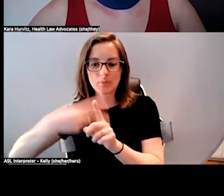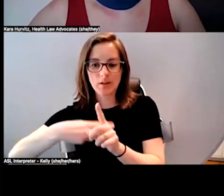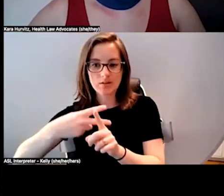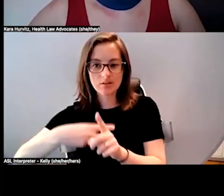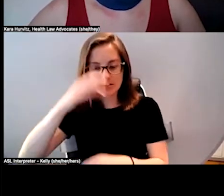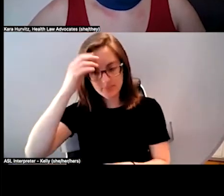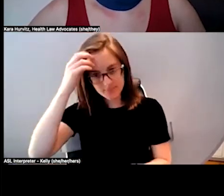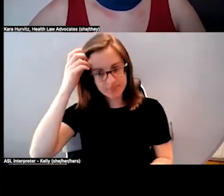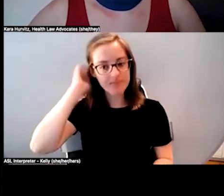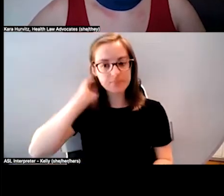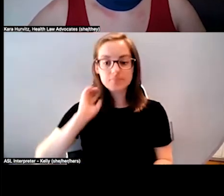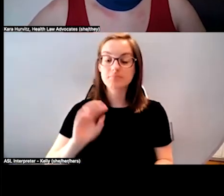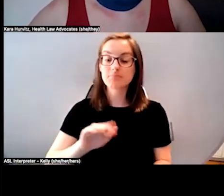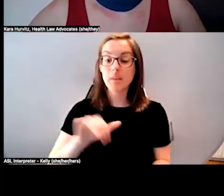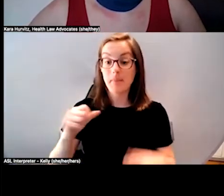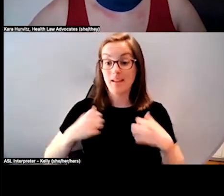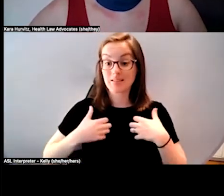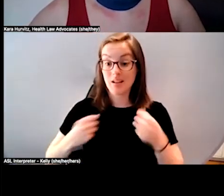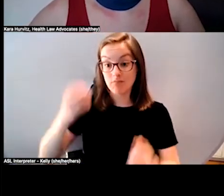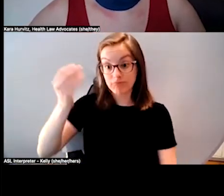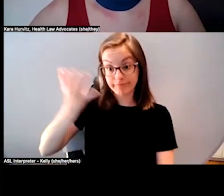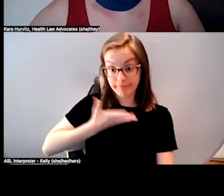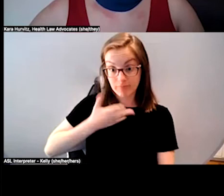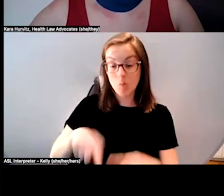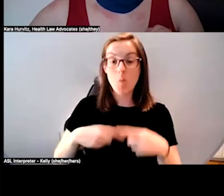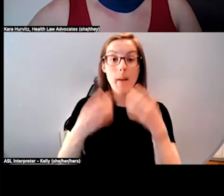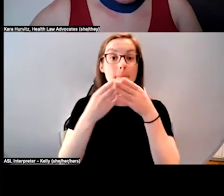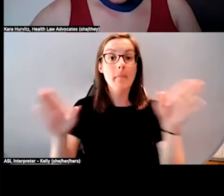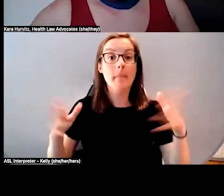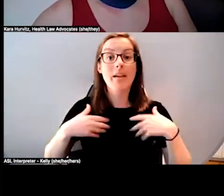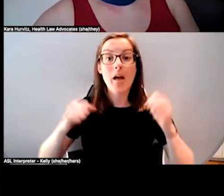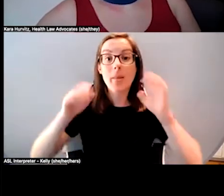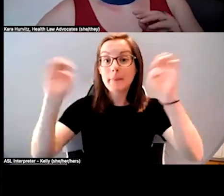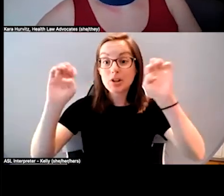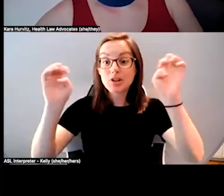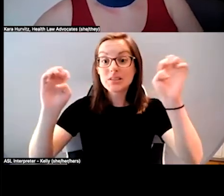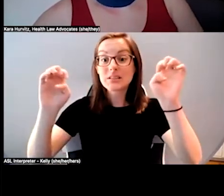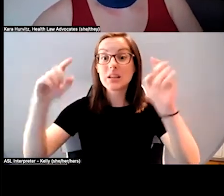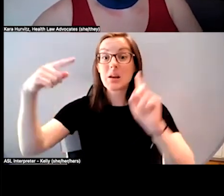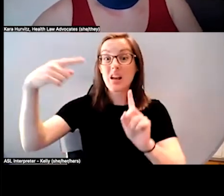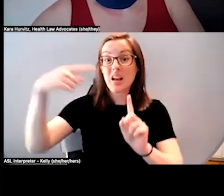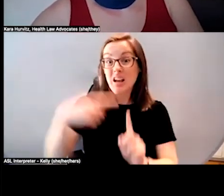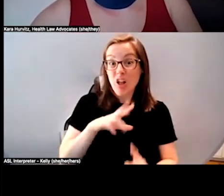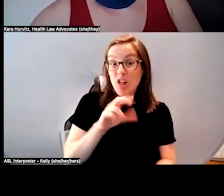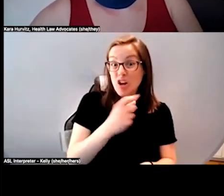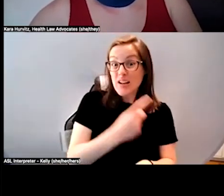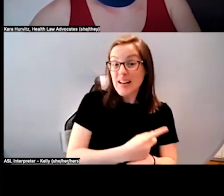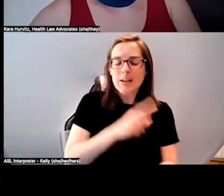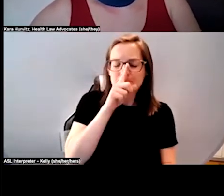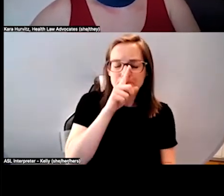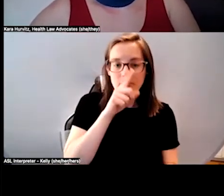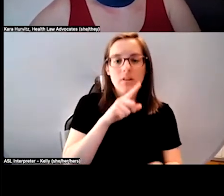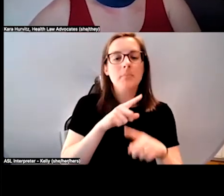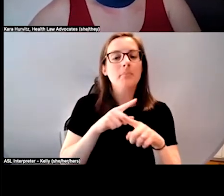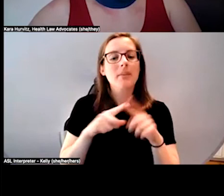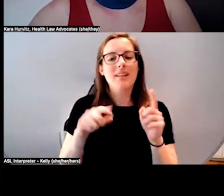that once the public health emergency ends, we are not going back to 30 days. We will have more time to appeal, but